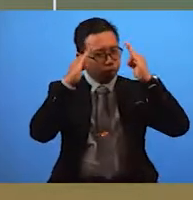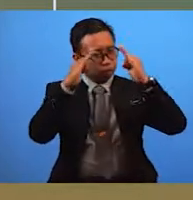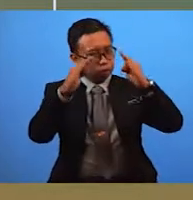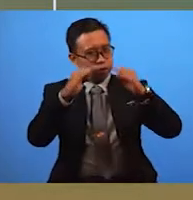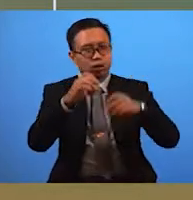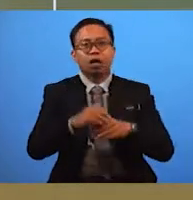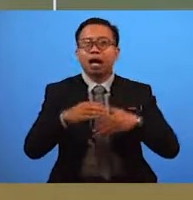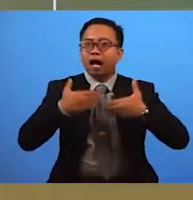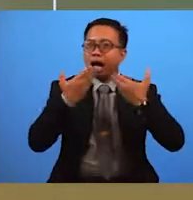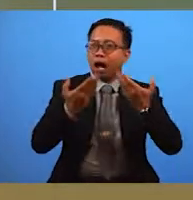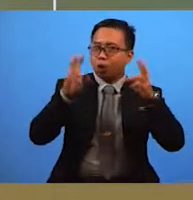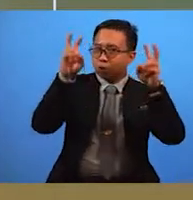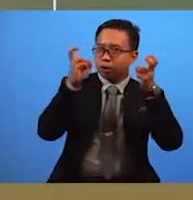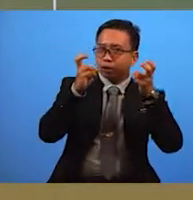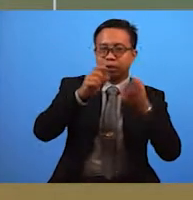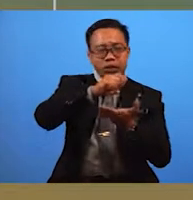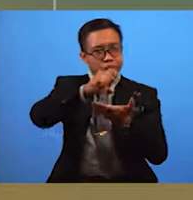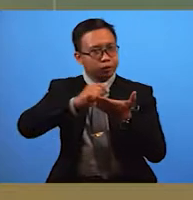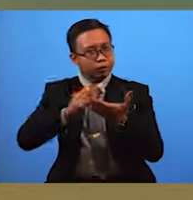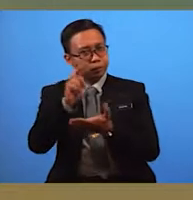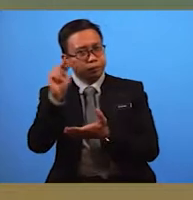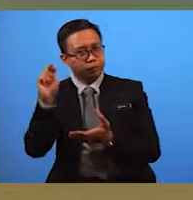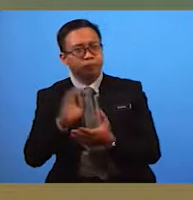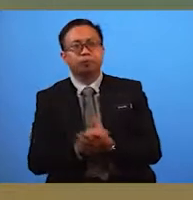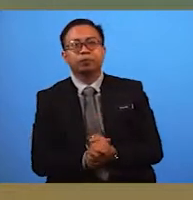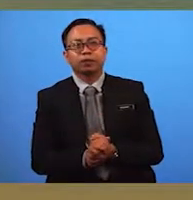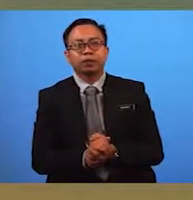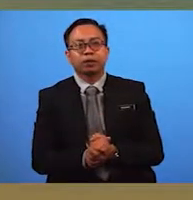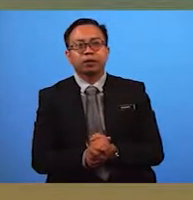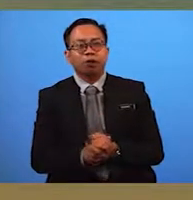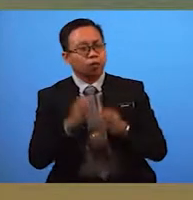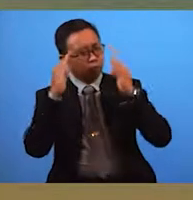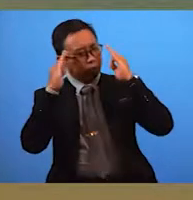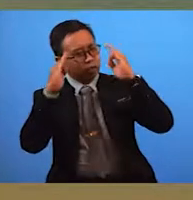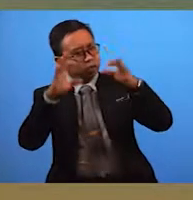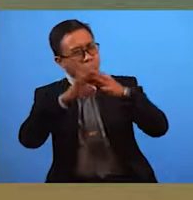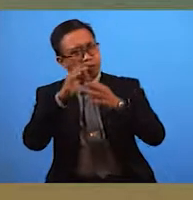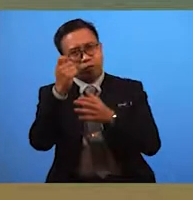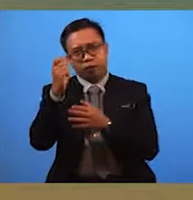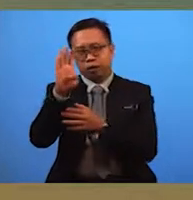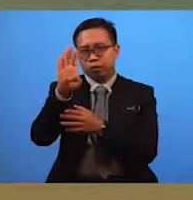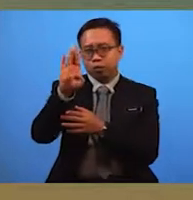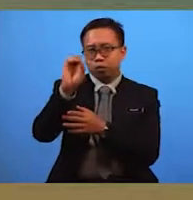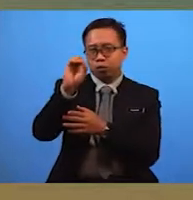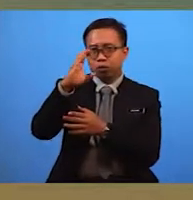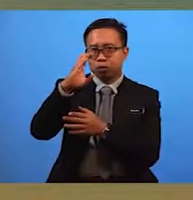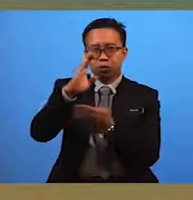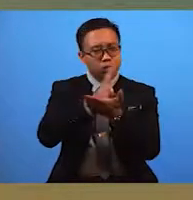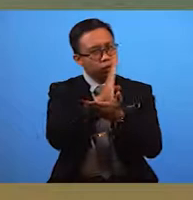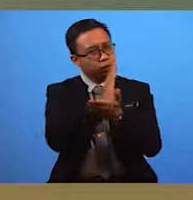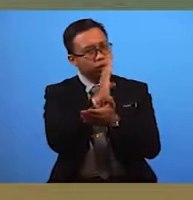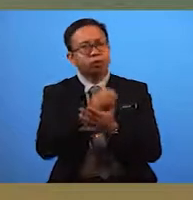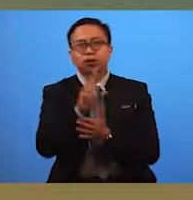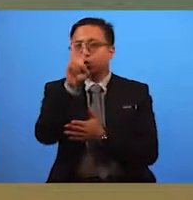the title and name are written. Let's shift our focus to the brochure that comes with the question. There are